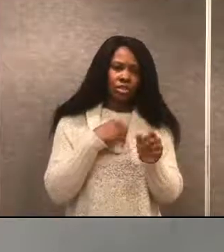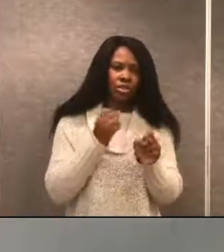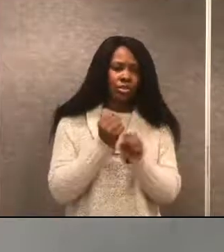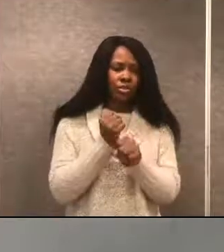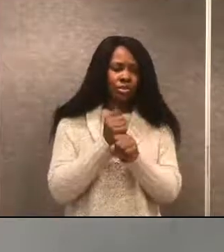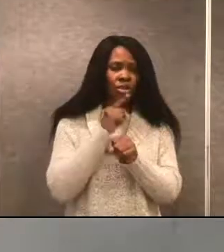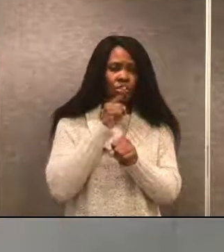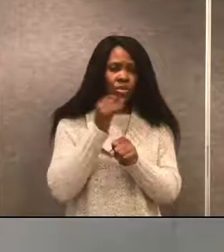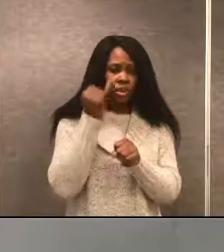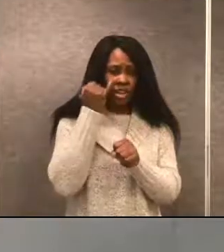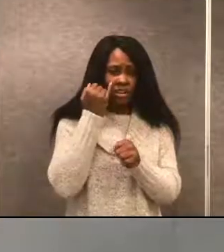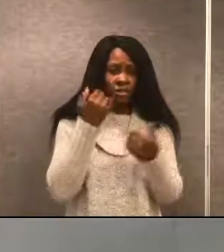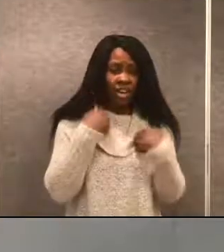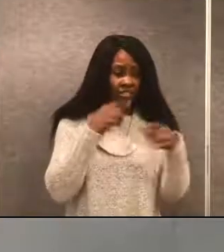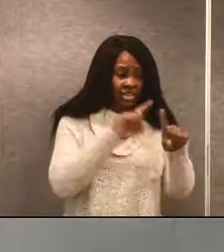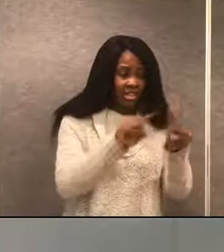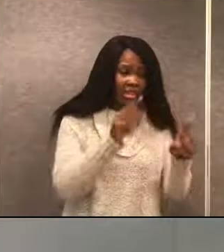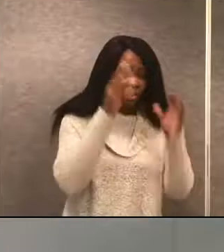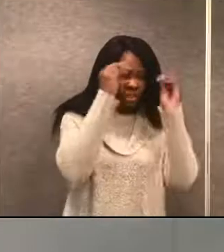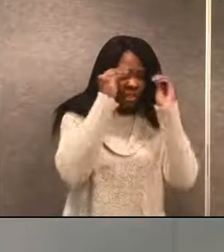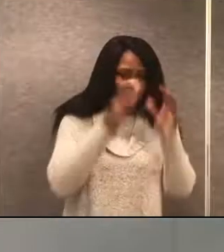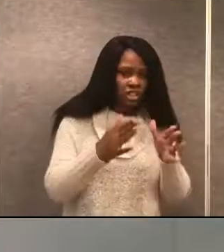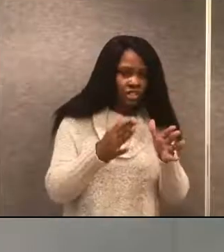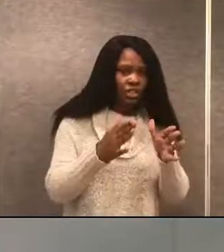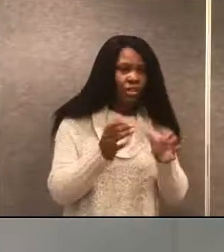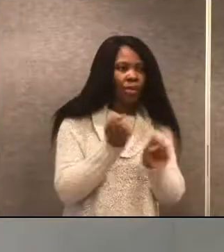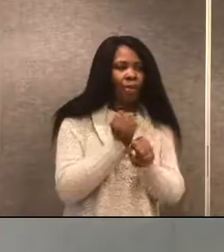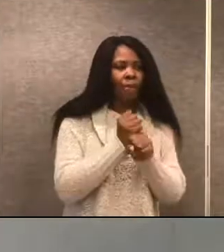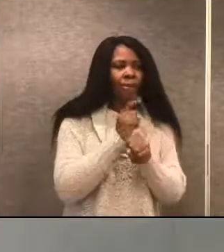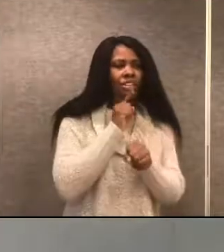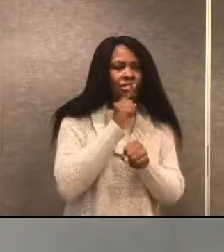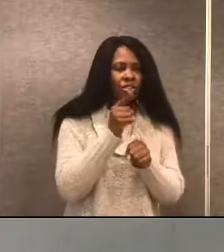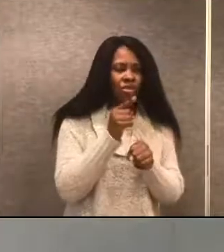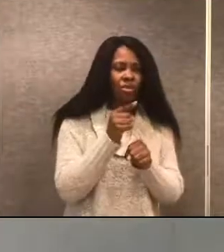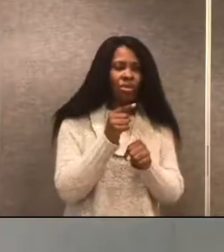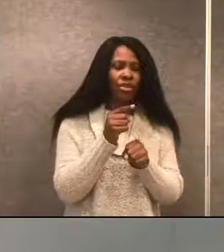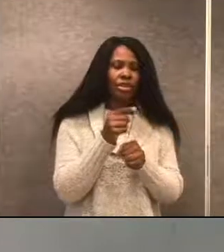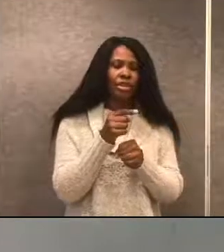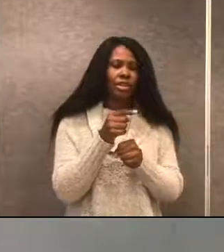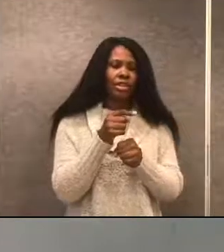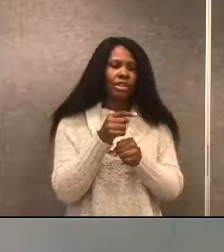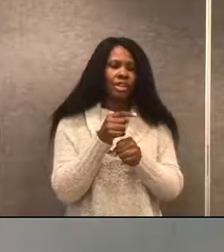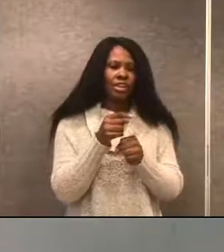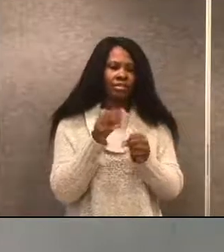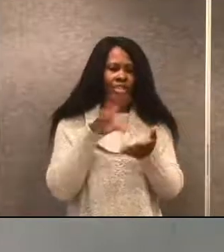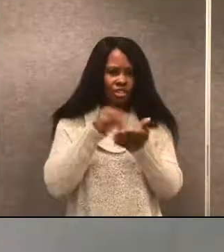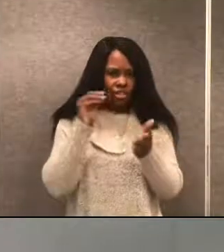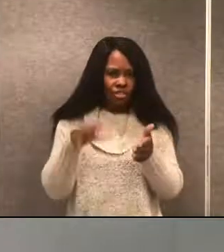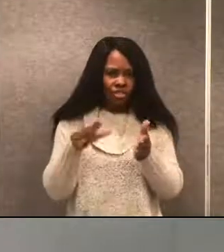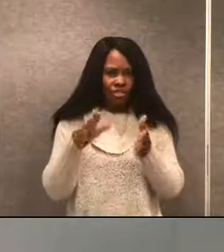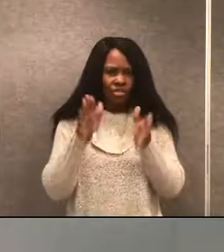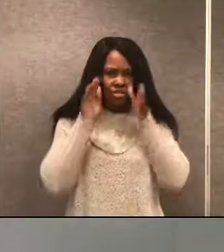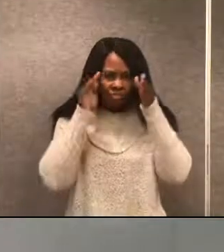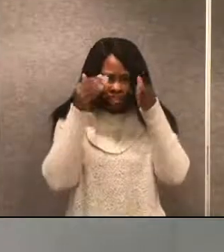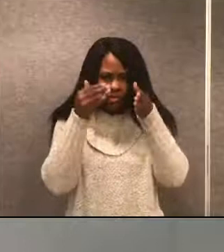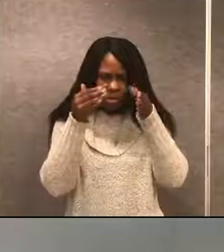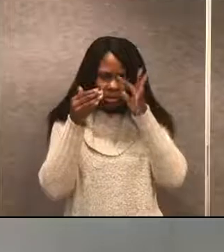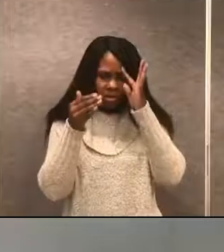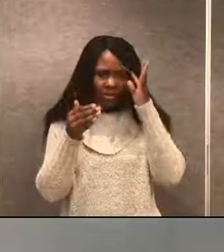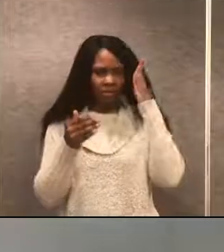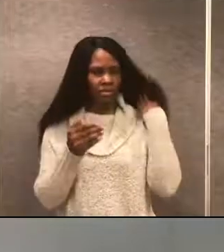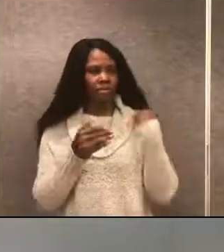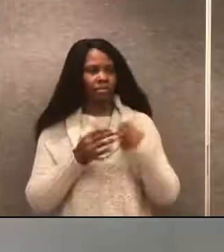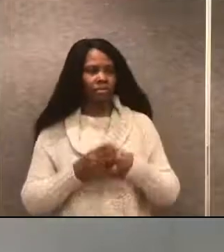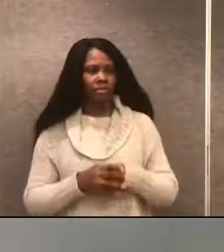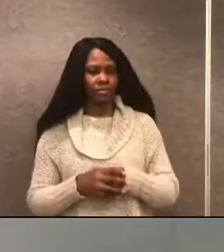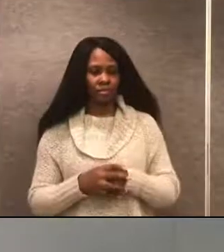execute the curriculum. Okay. And we've had minimum more subs than anything because of synchronous and asynchronous learning, but I'll let Ms. Champagne answer that in reference to